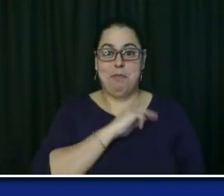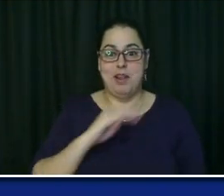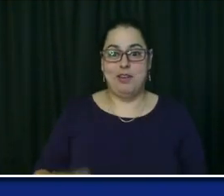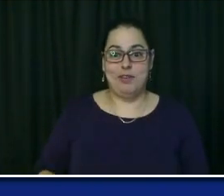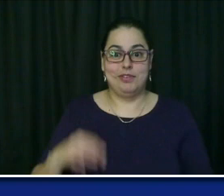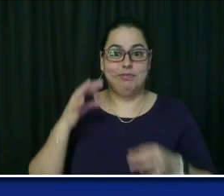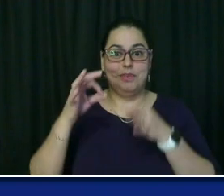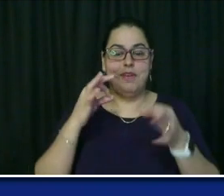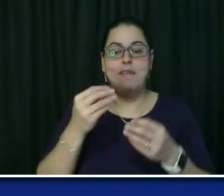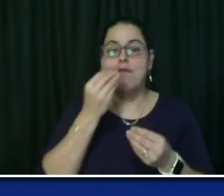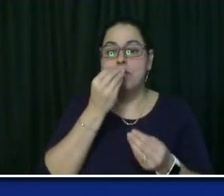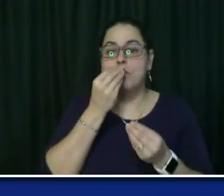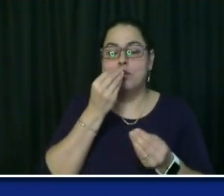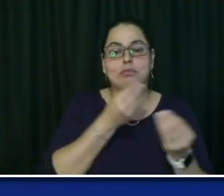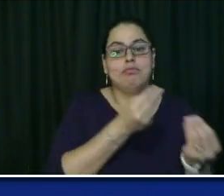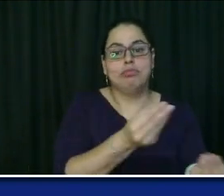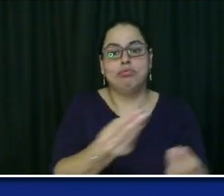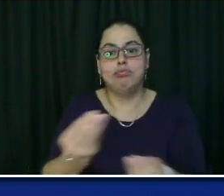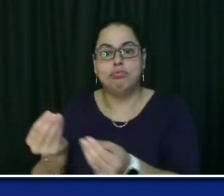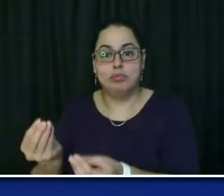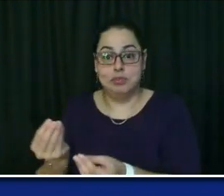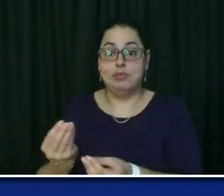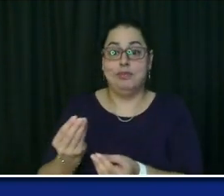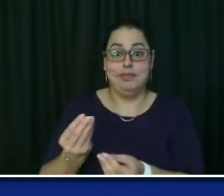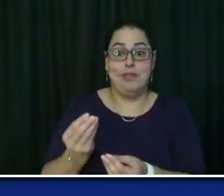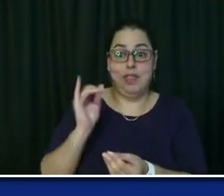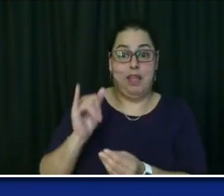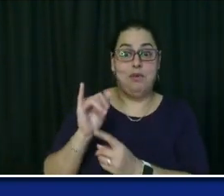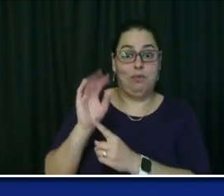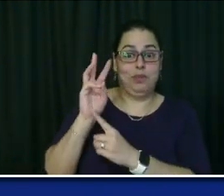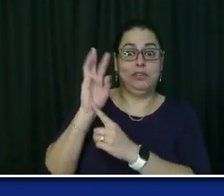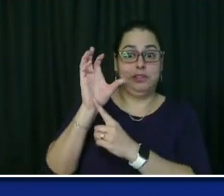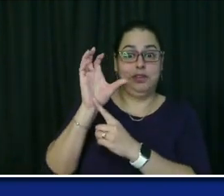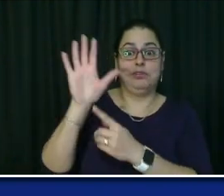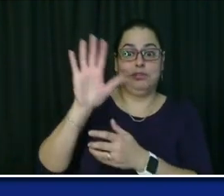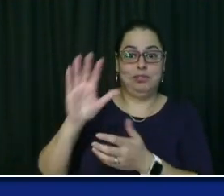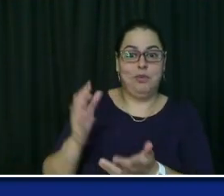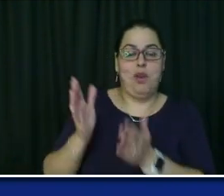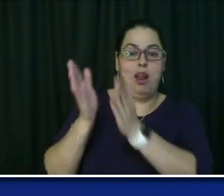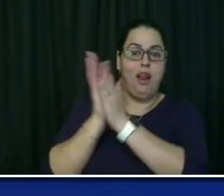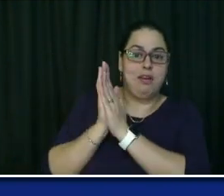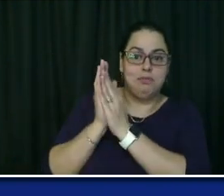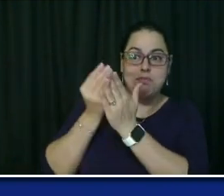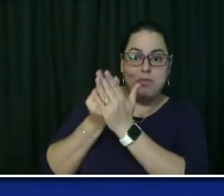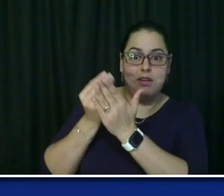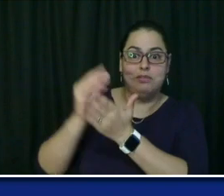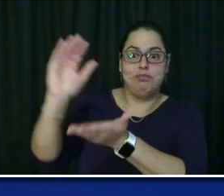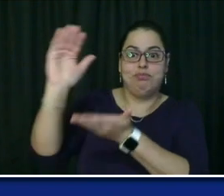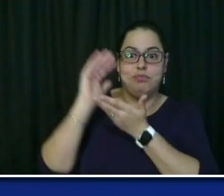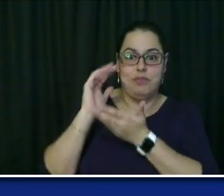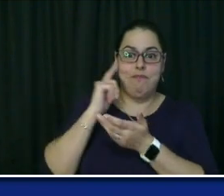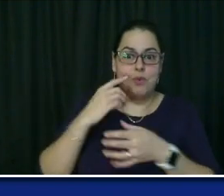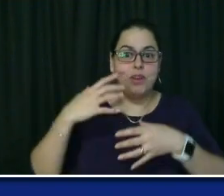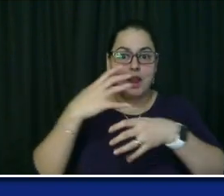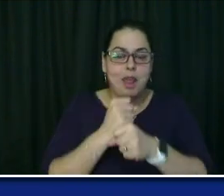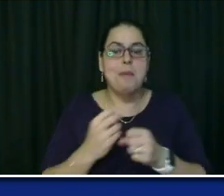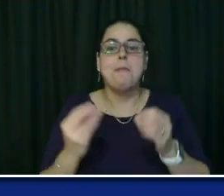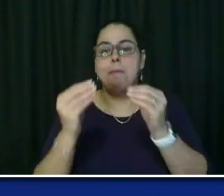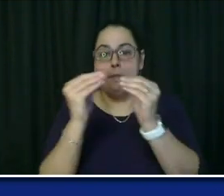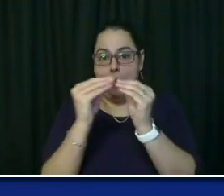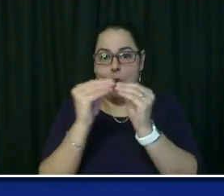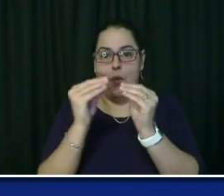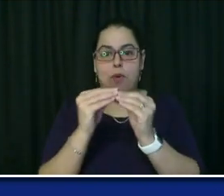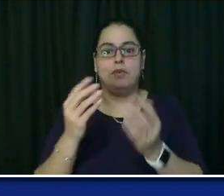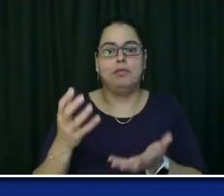resource, $3.5 million to expand our feeding program around the county. Some of it went to Feeding Westchester, so that